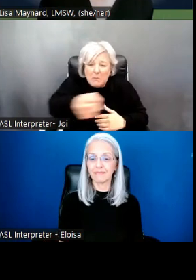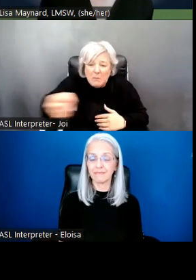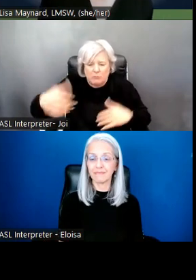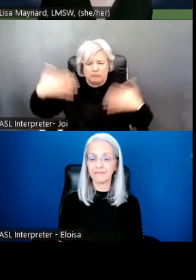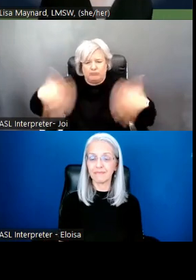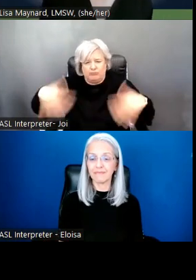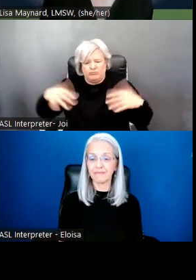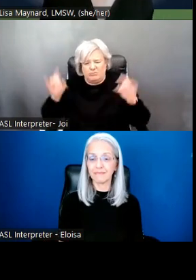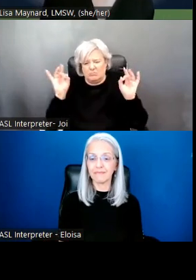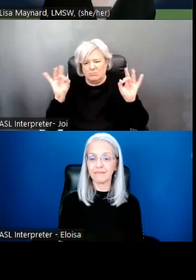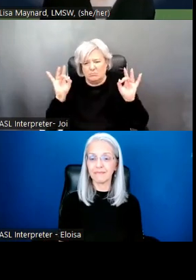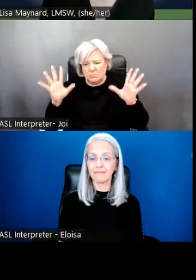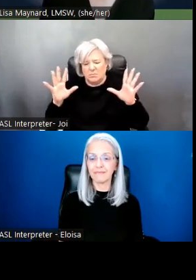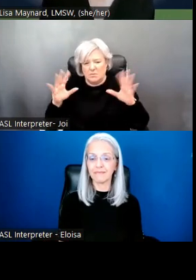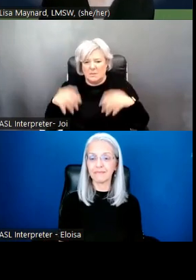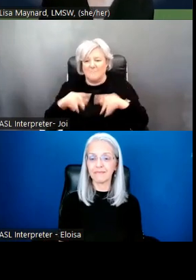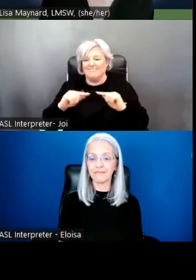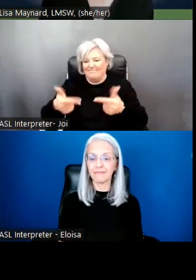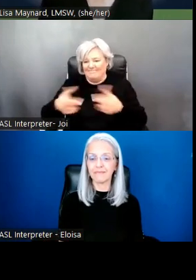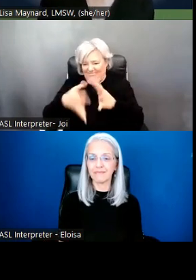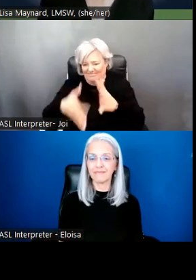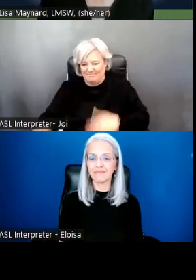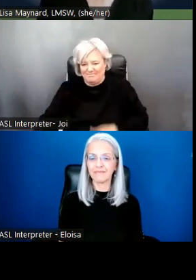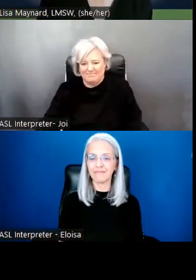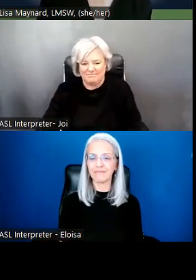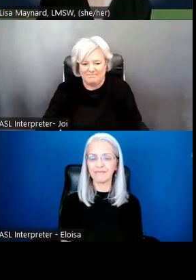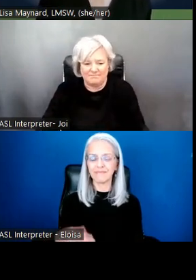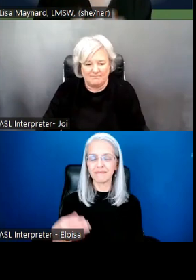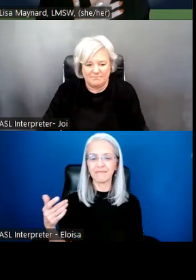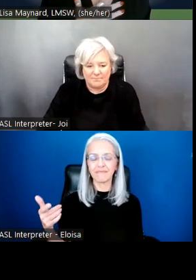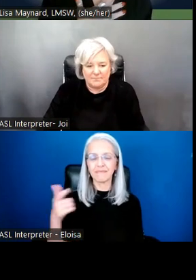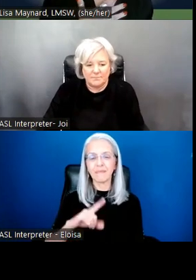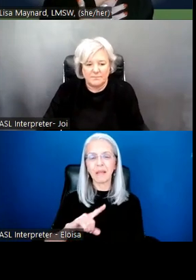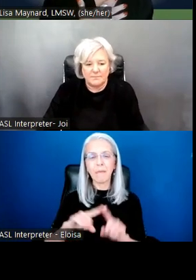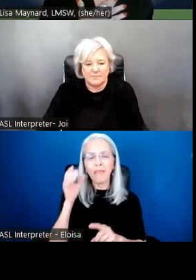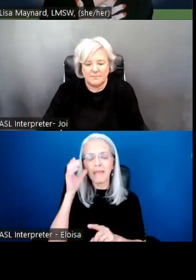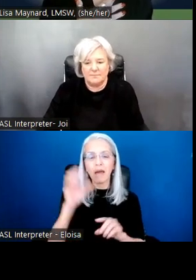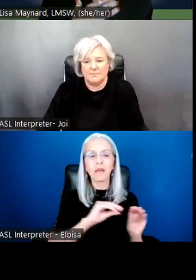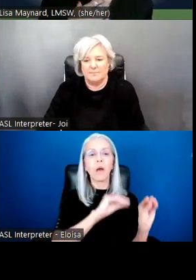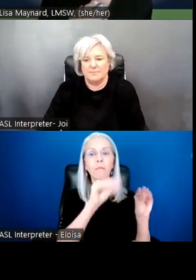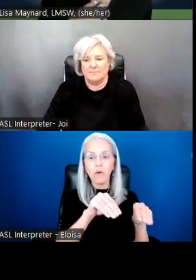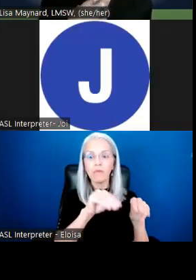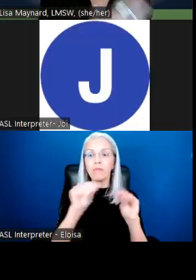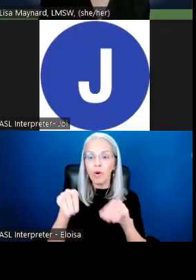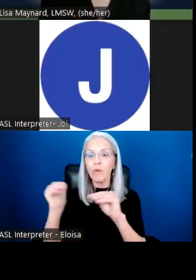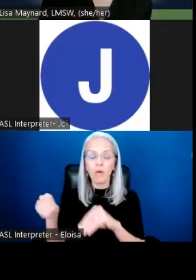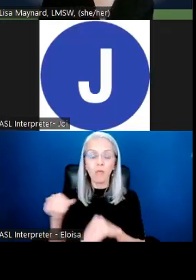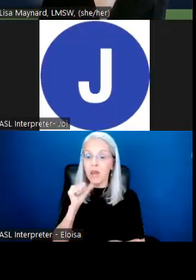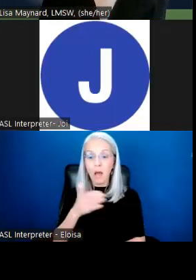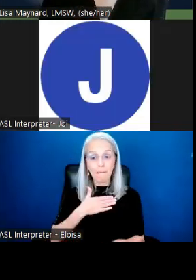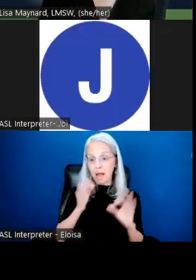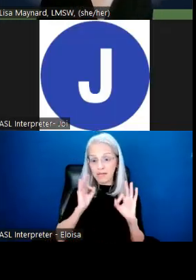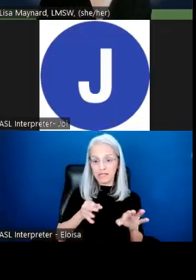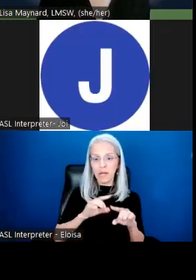idea of moving and being moved, right? Not my choice, but being moved